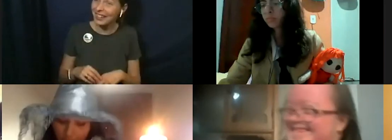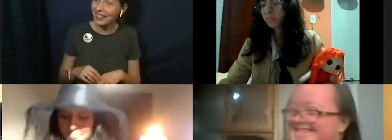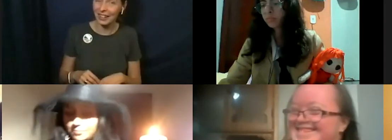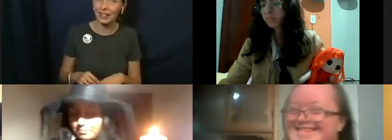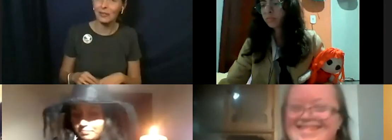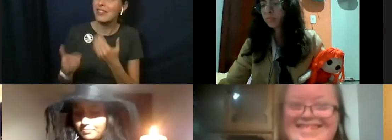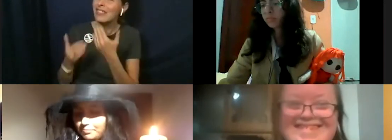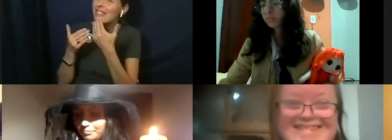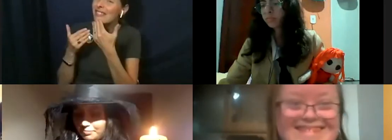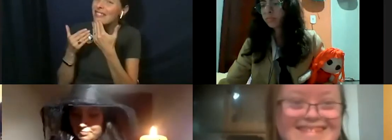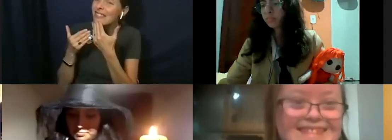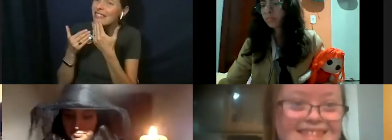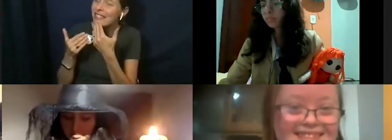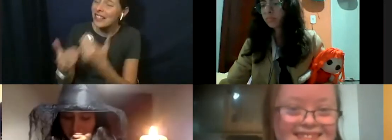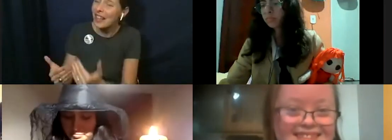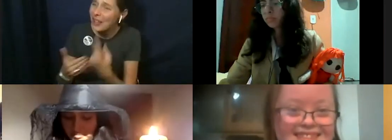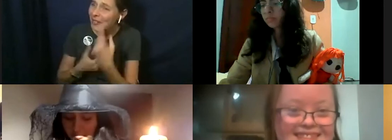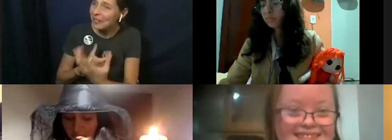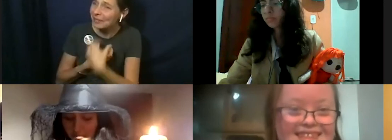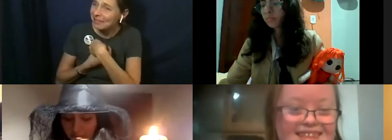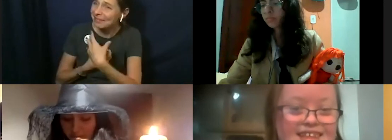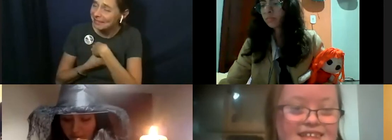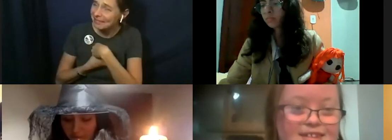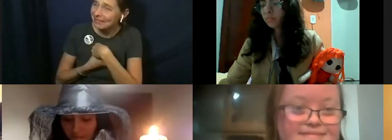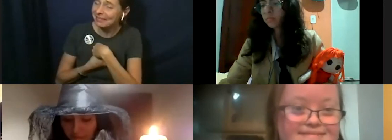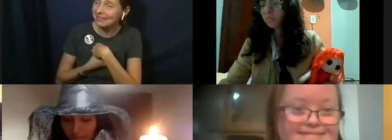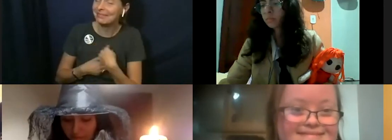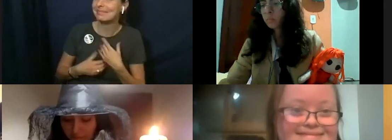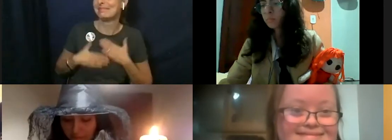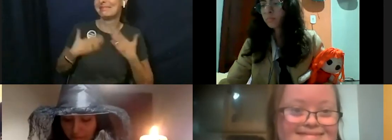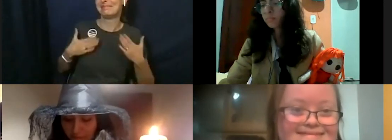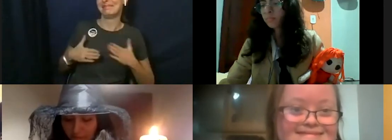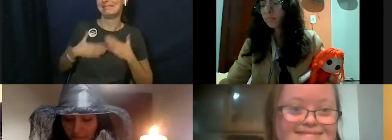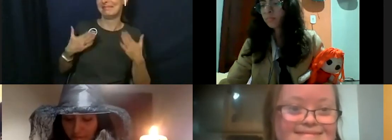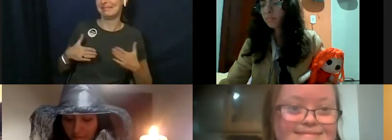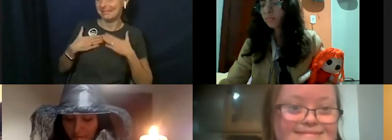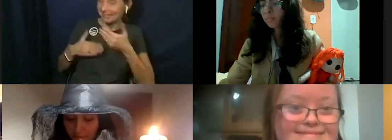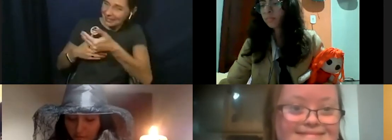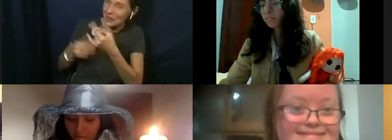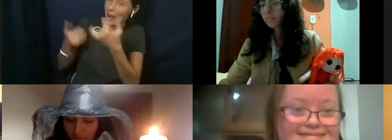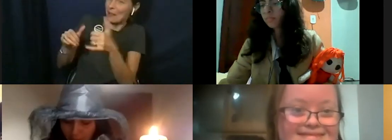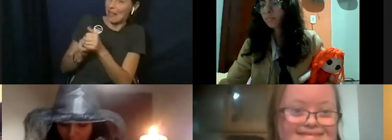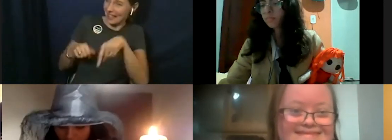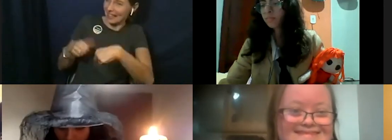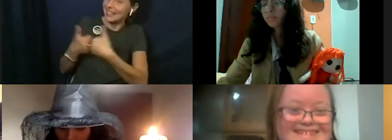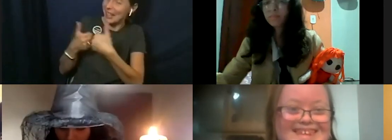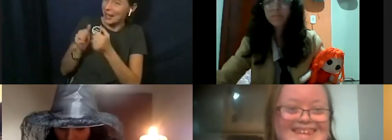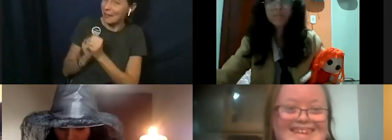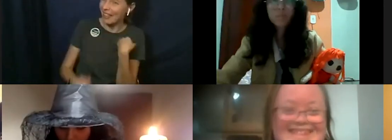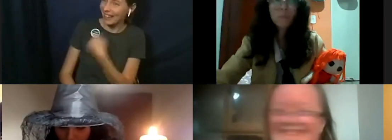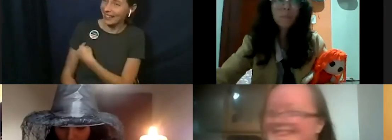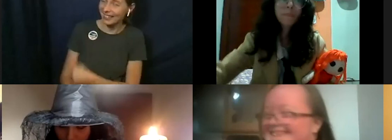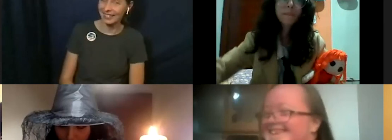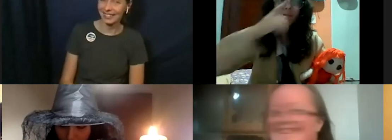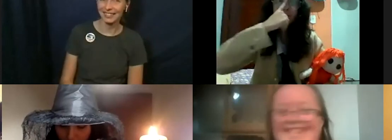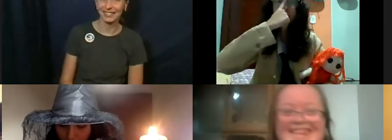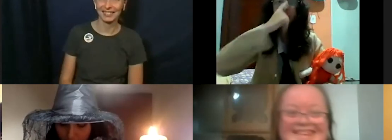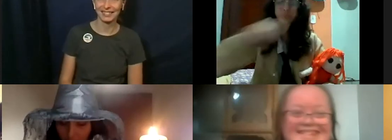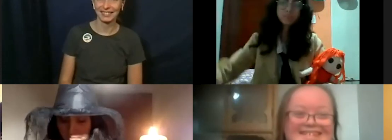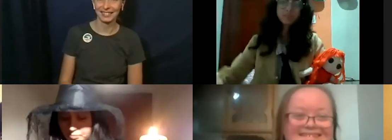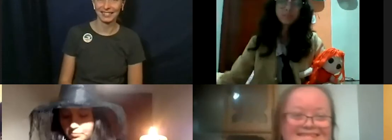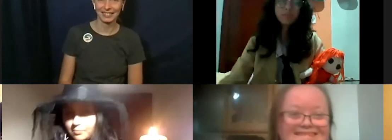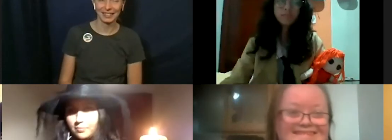Hold on one sec, because I really want you to see this one. Yeah. So for the tarot cards, I did the